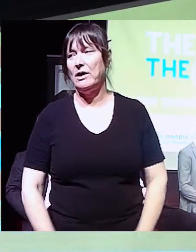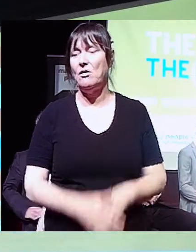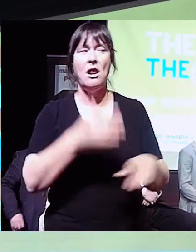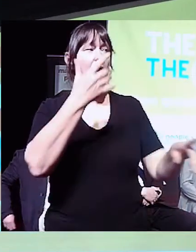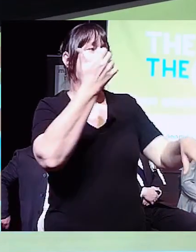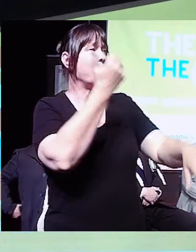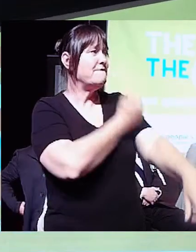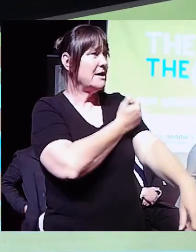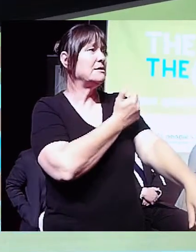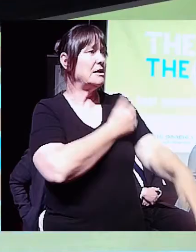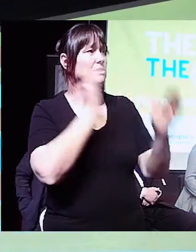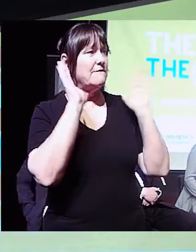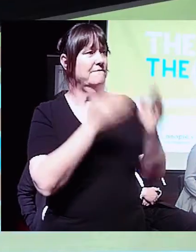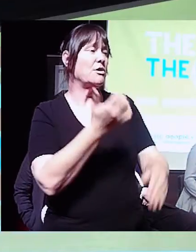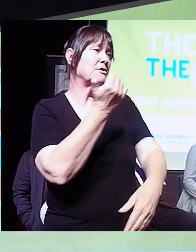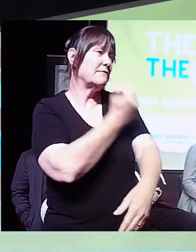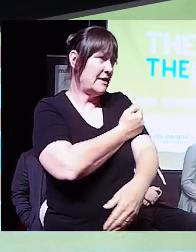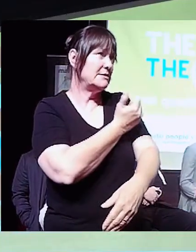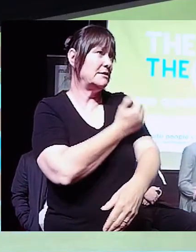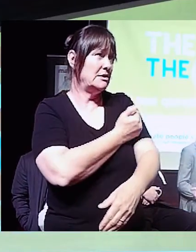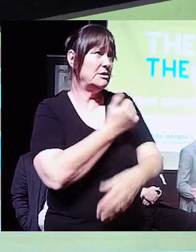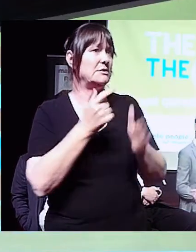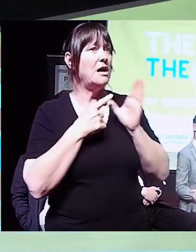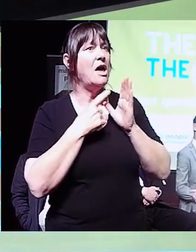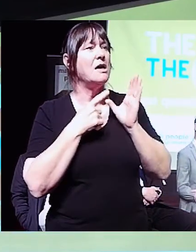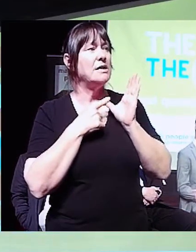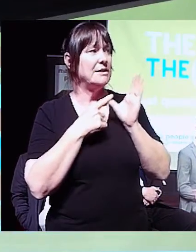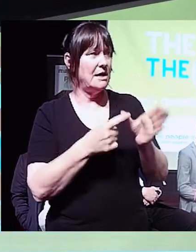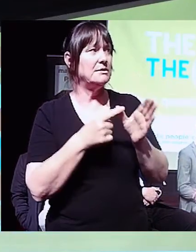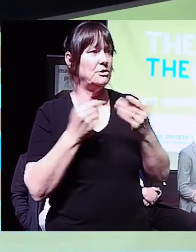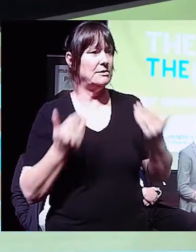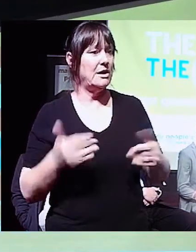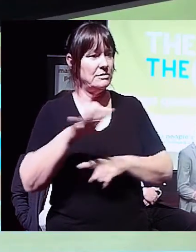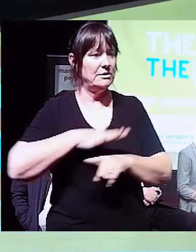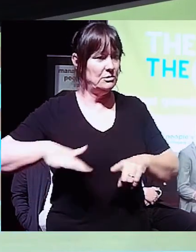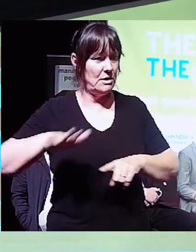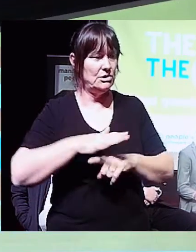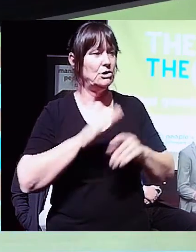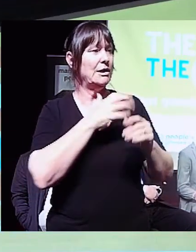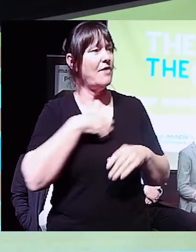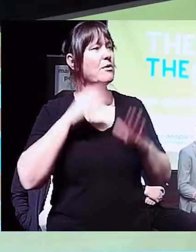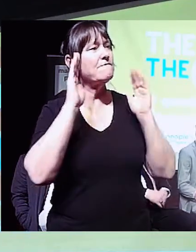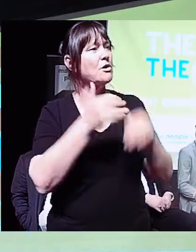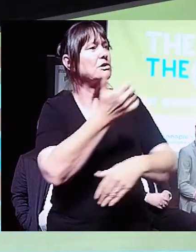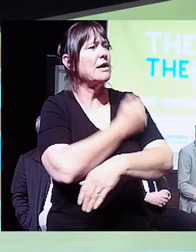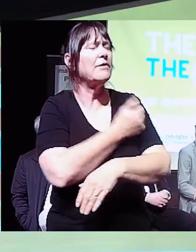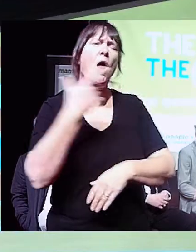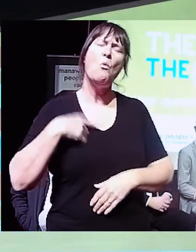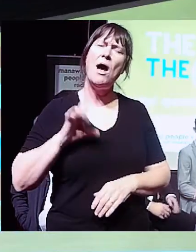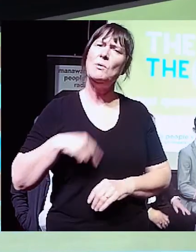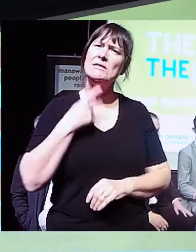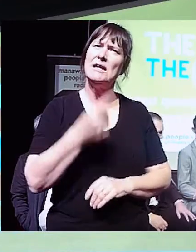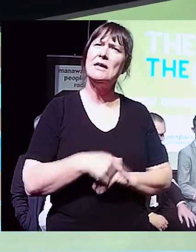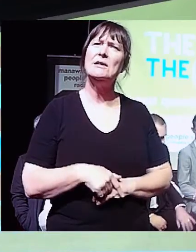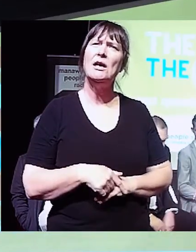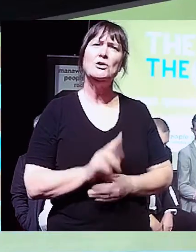population as the answer to this current situation. Why would I say that? Do you think